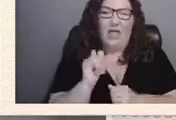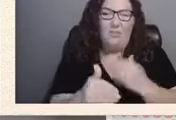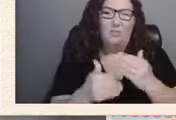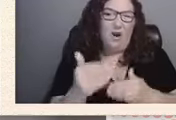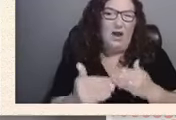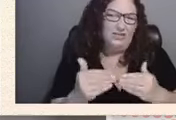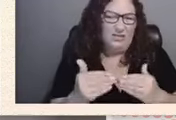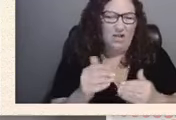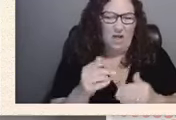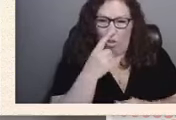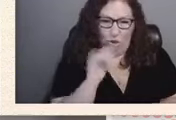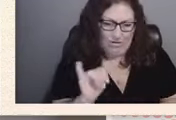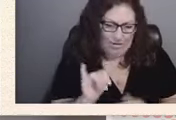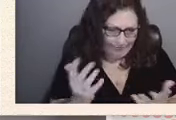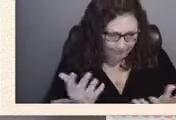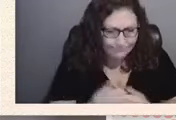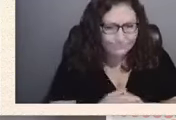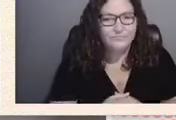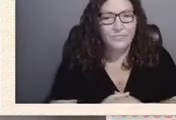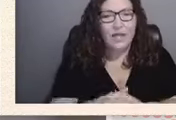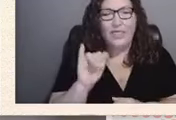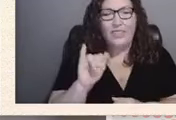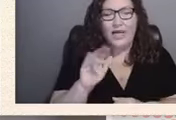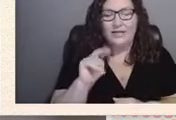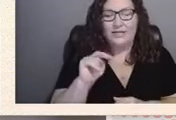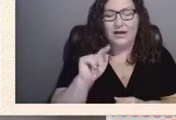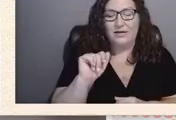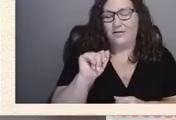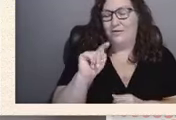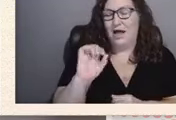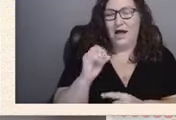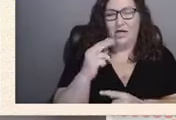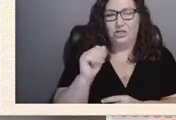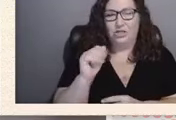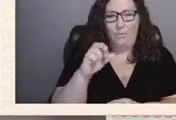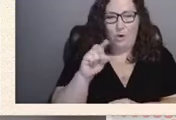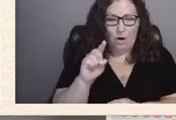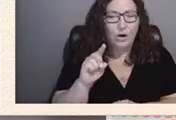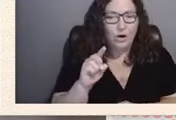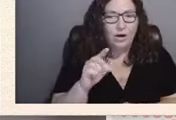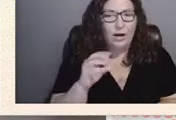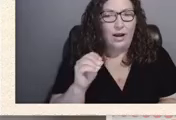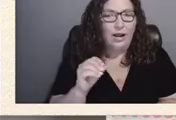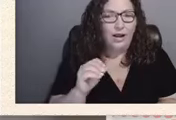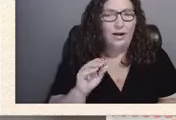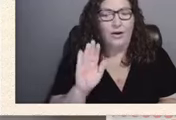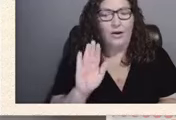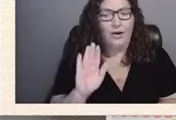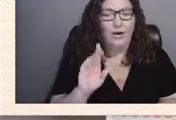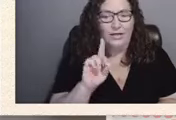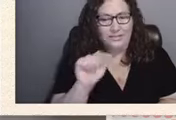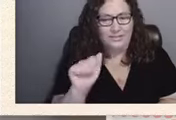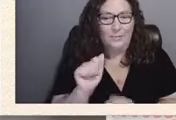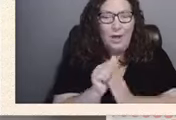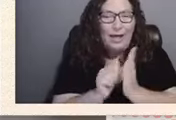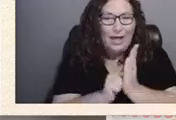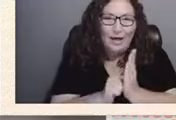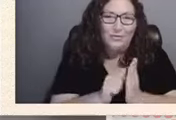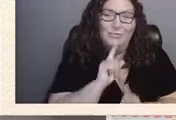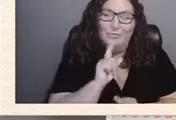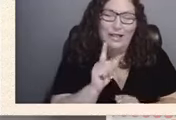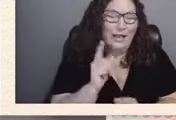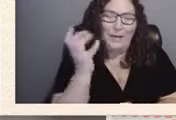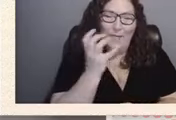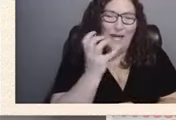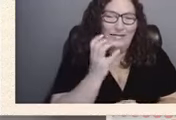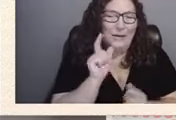looks like. And this is Latasha Bird and her daughter Cairo is ABLE accounts, and it's just amazing to meet some of these people in